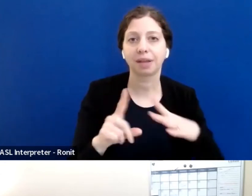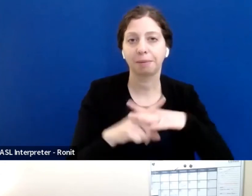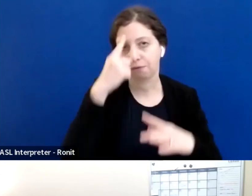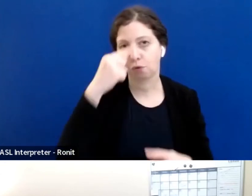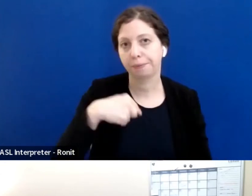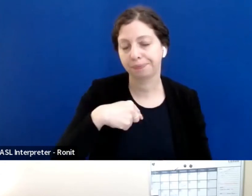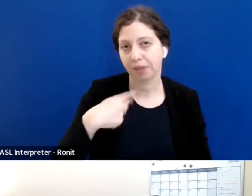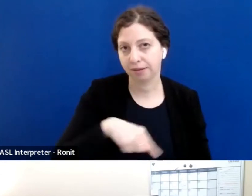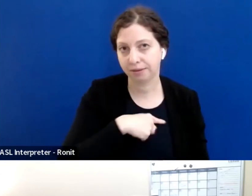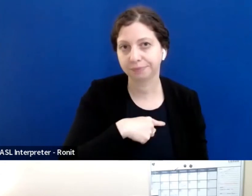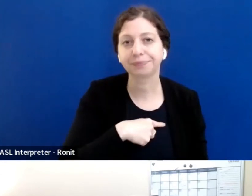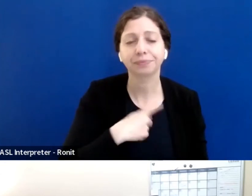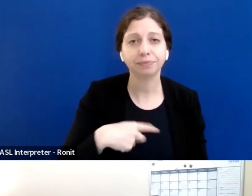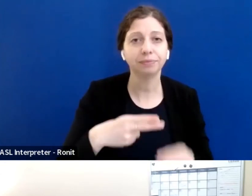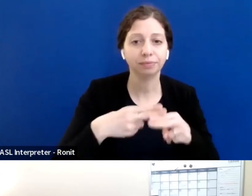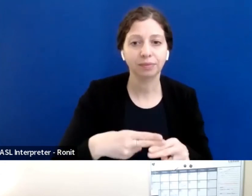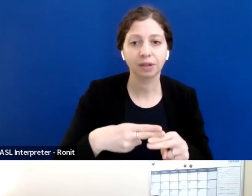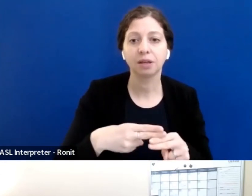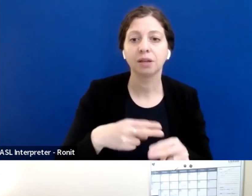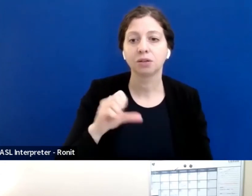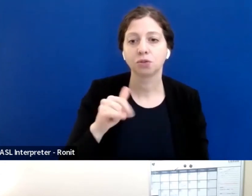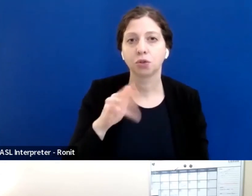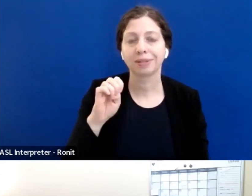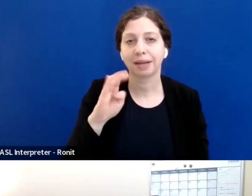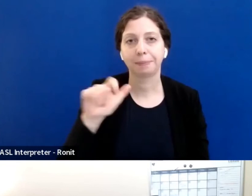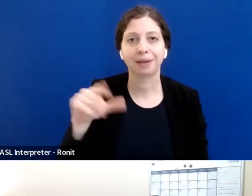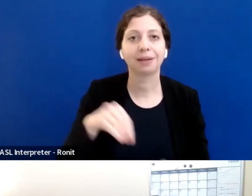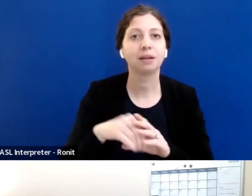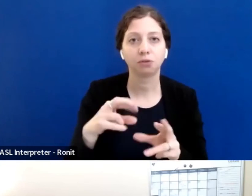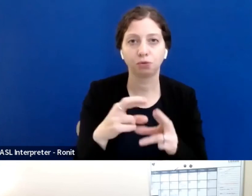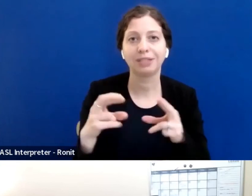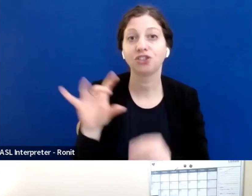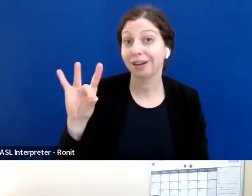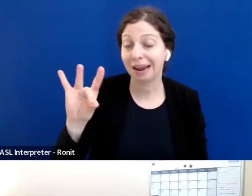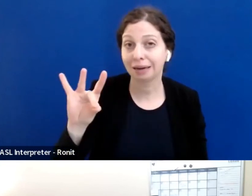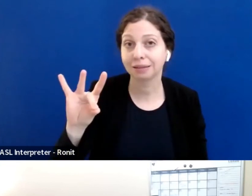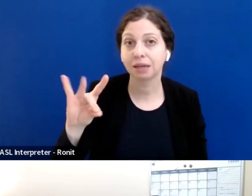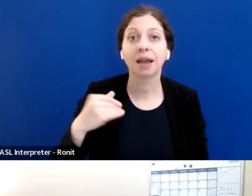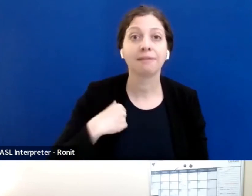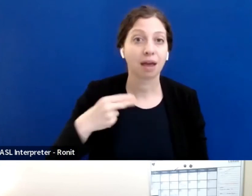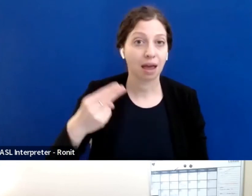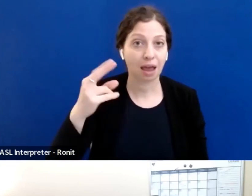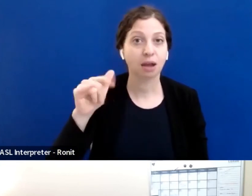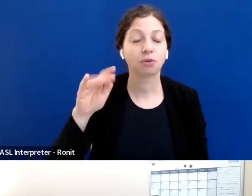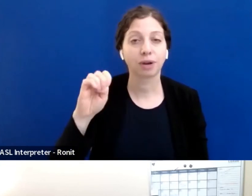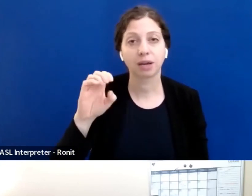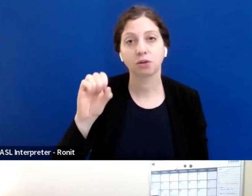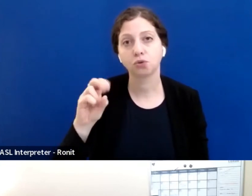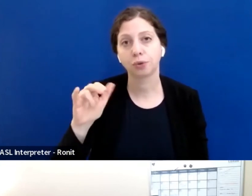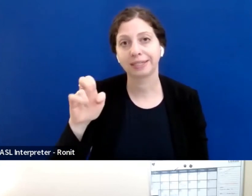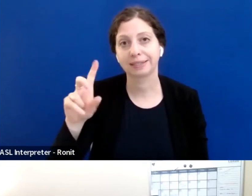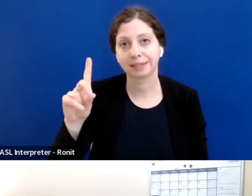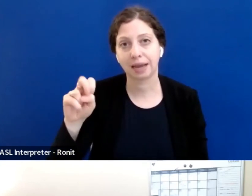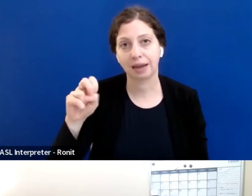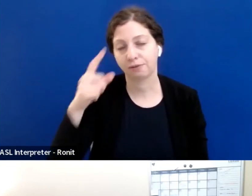we are called the suicide belt in Region 8. So we have a high rate of suicide for